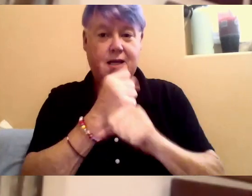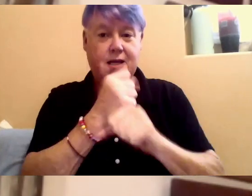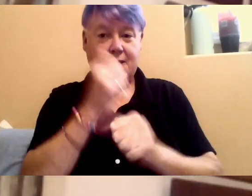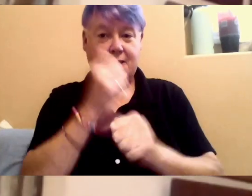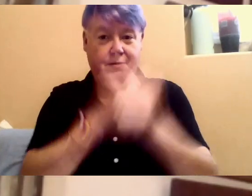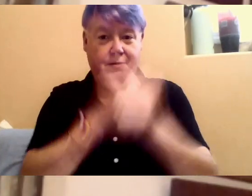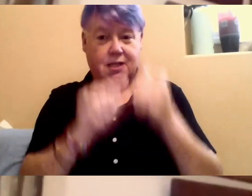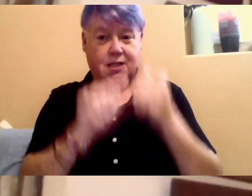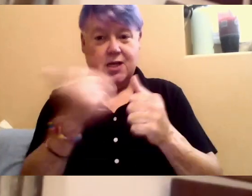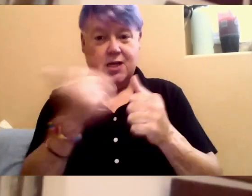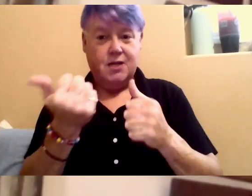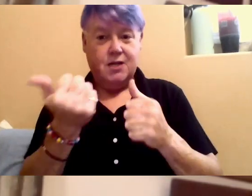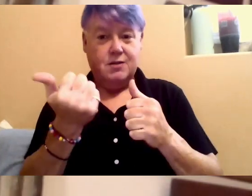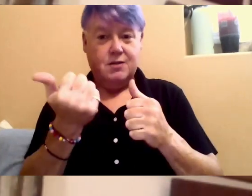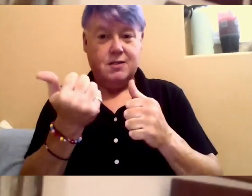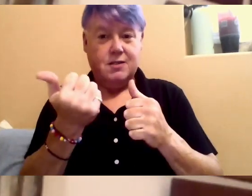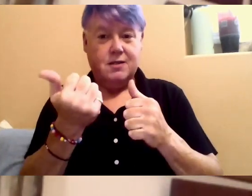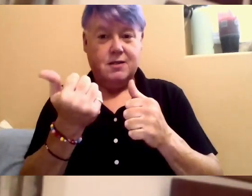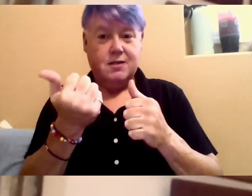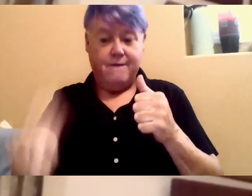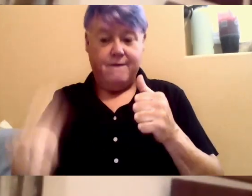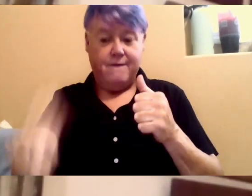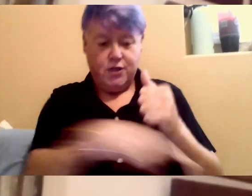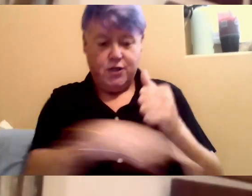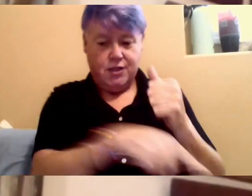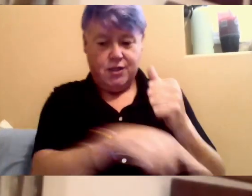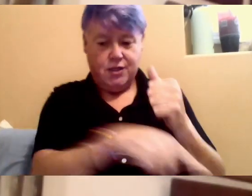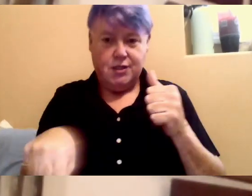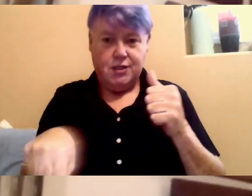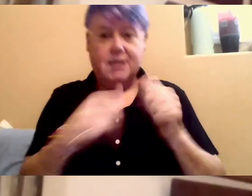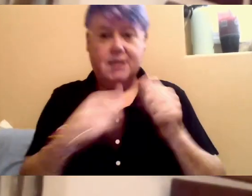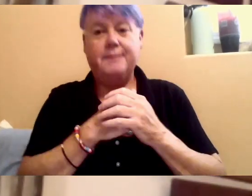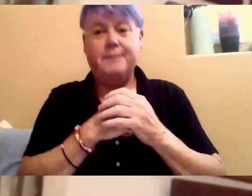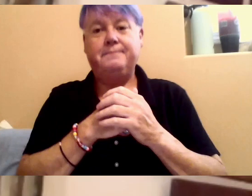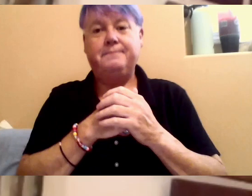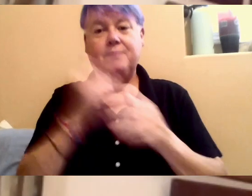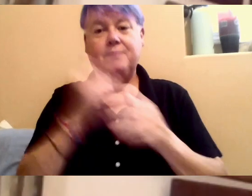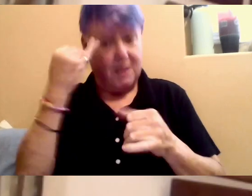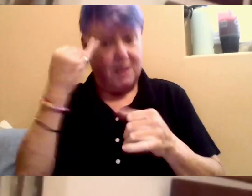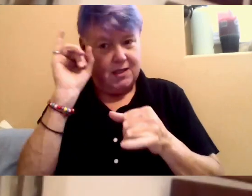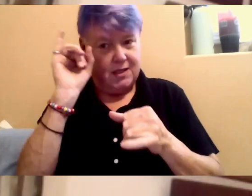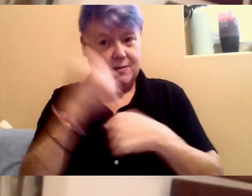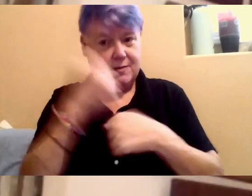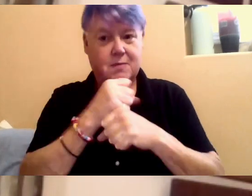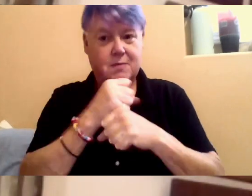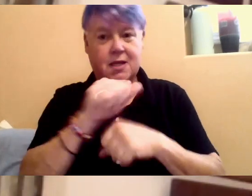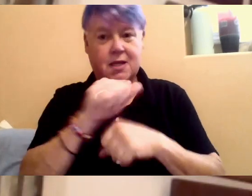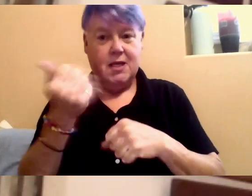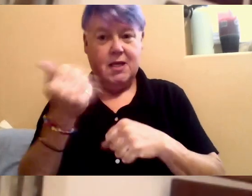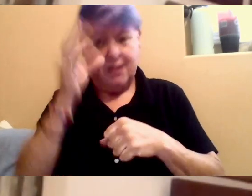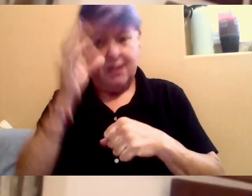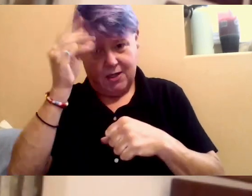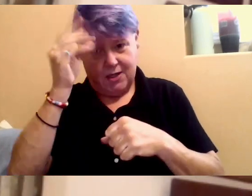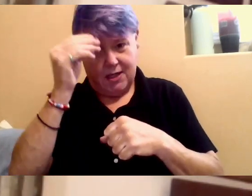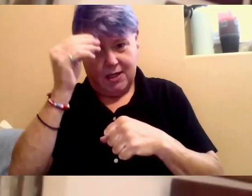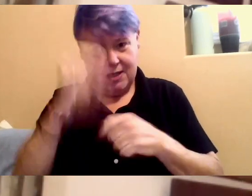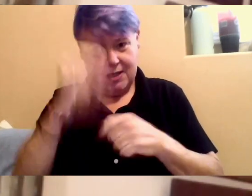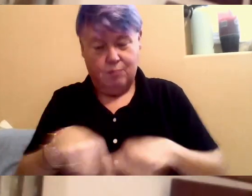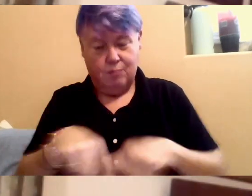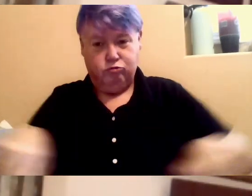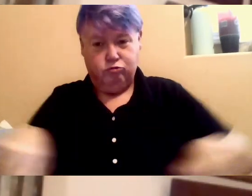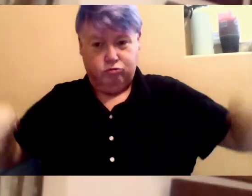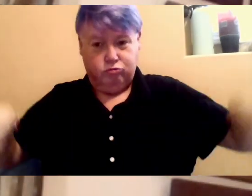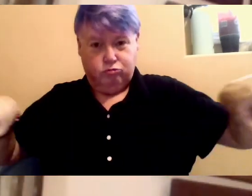other's foot. And the idea was to make the other guy do the splits in